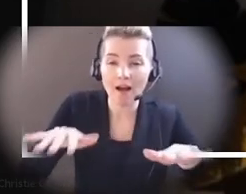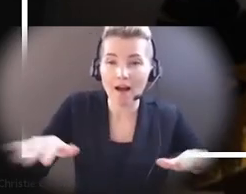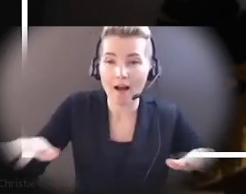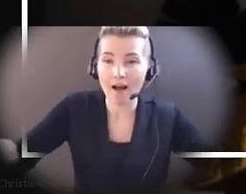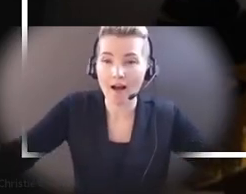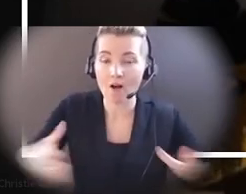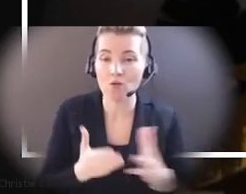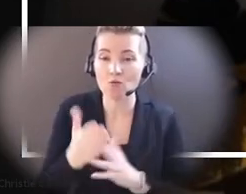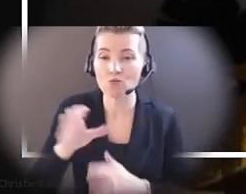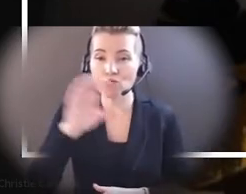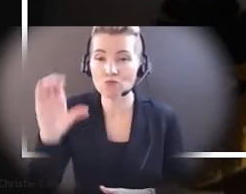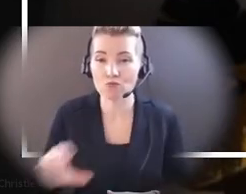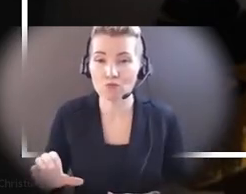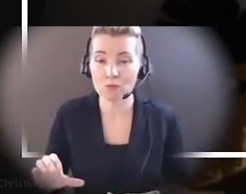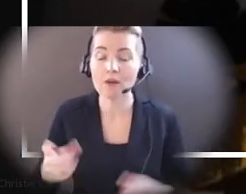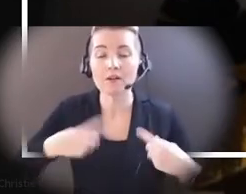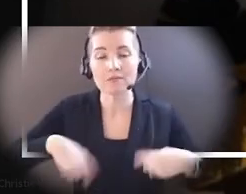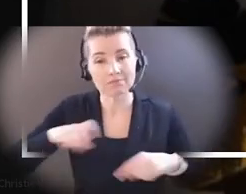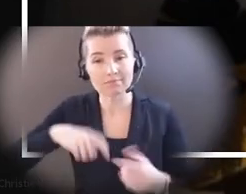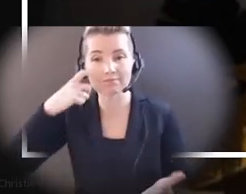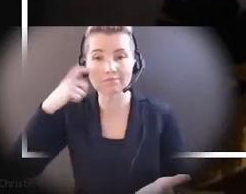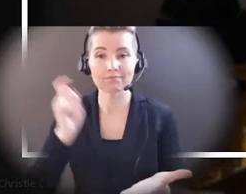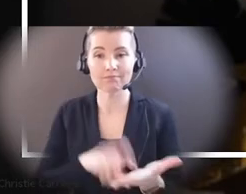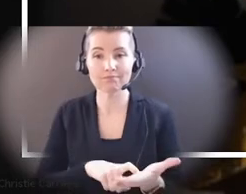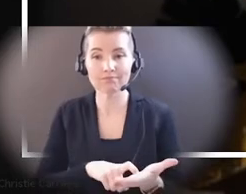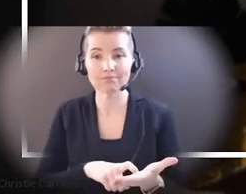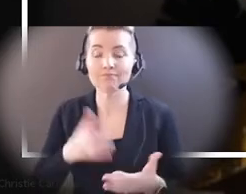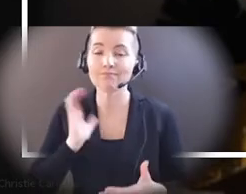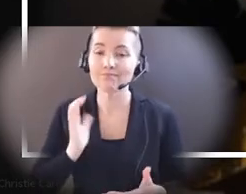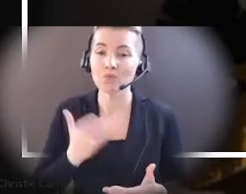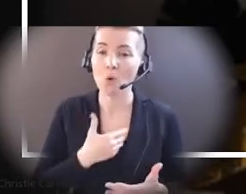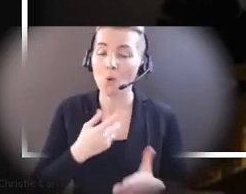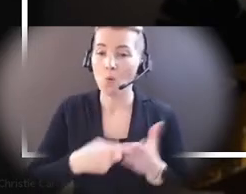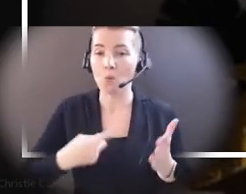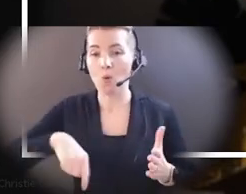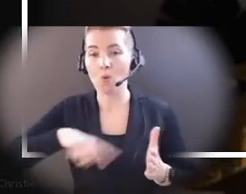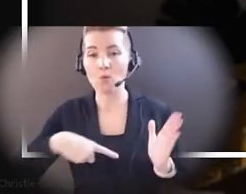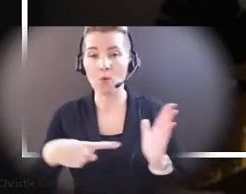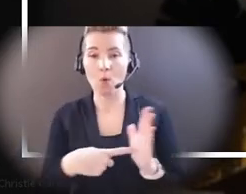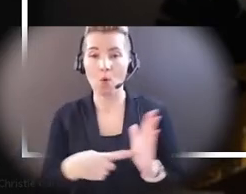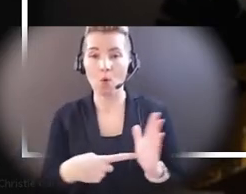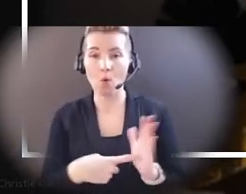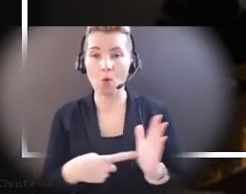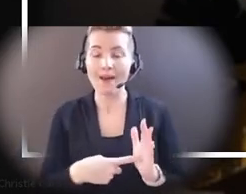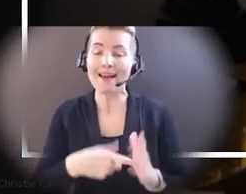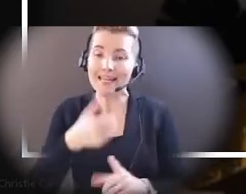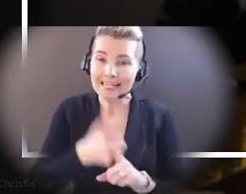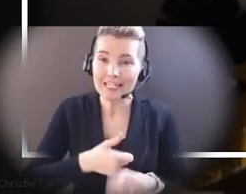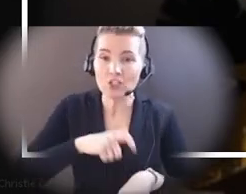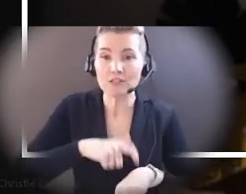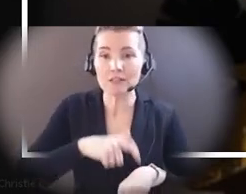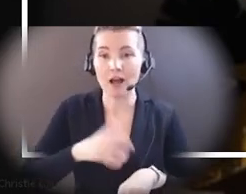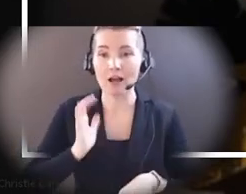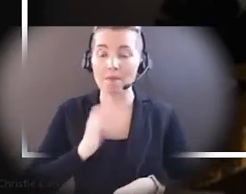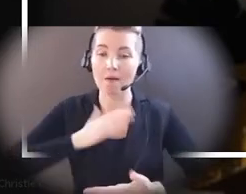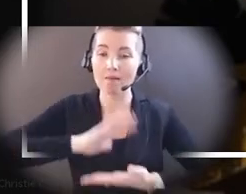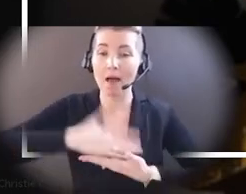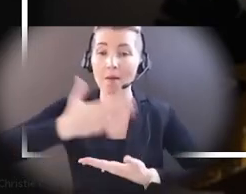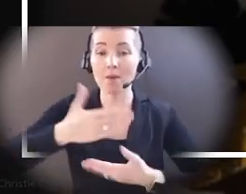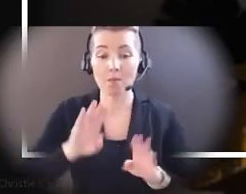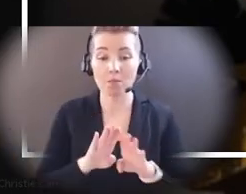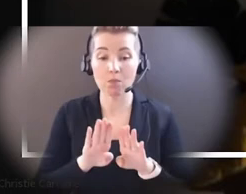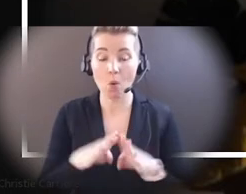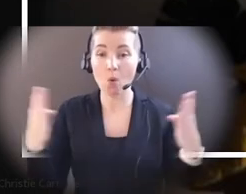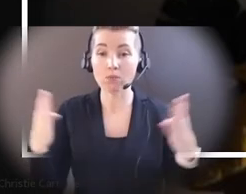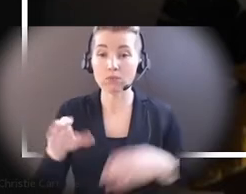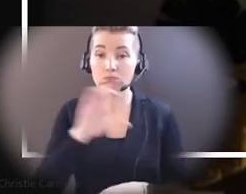through Zoom, let us personally acknowledge the debt we have incurred and that is amassing each time we open our laptops. We